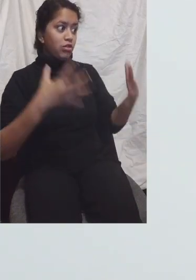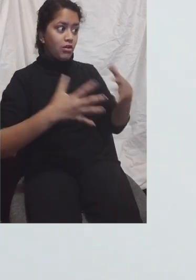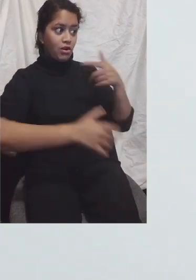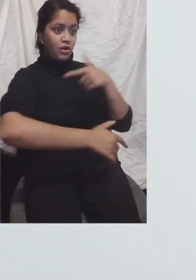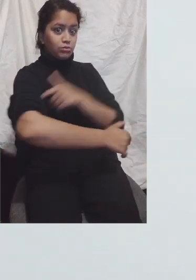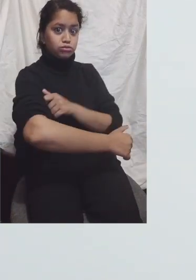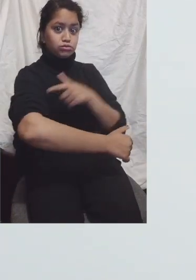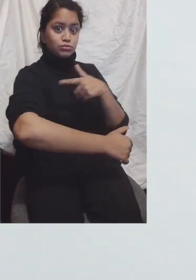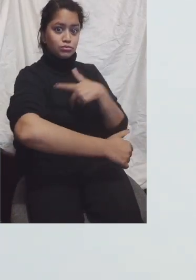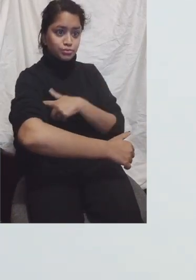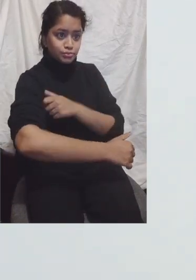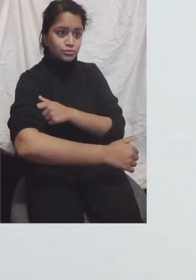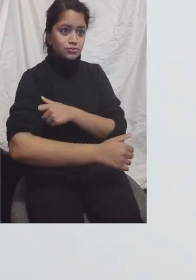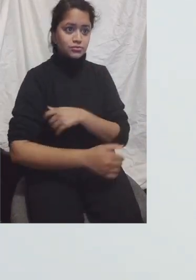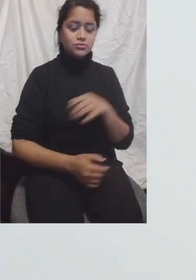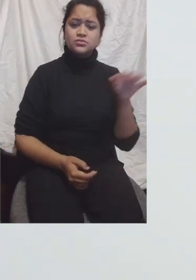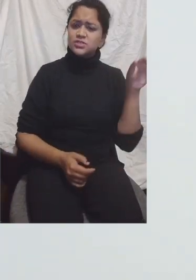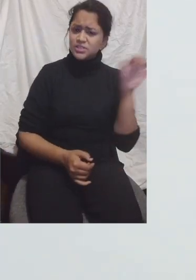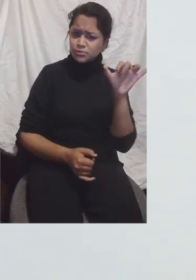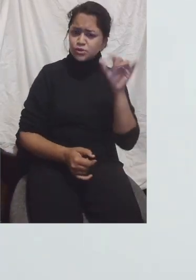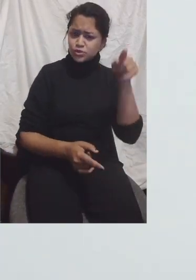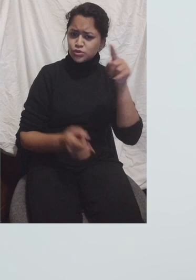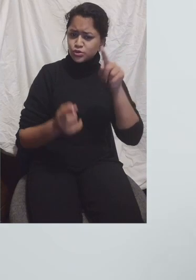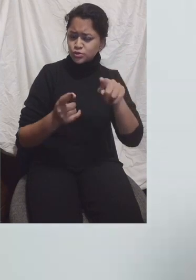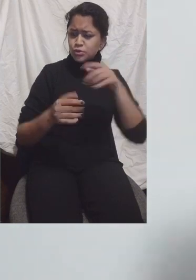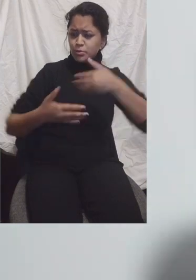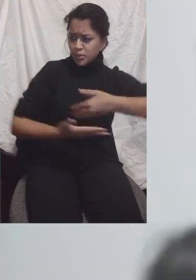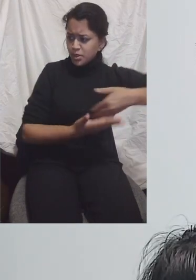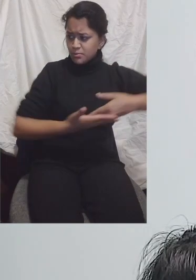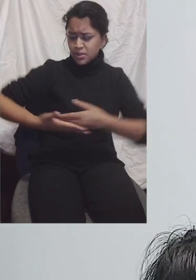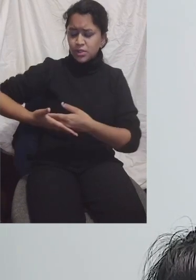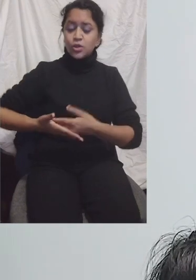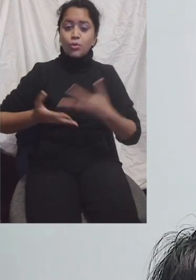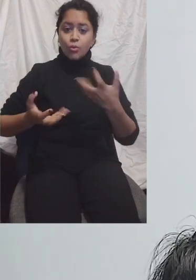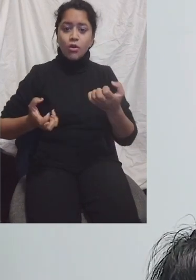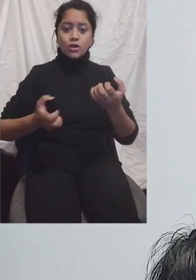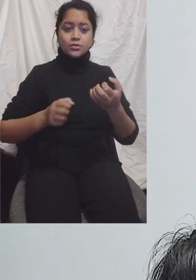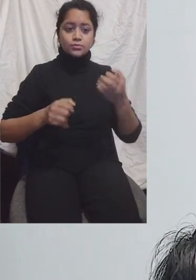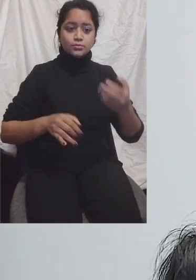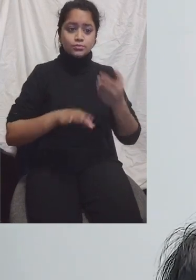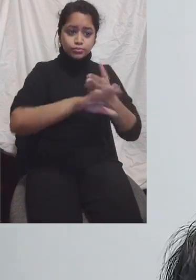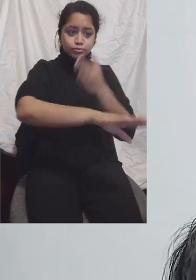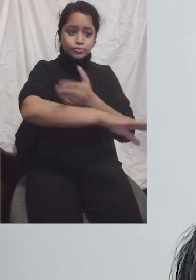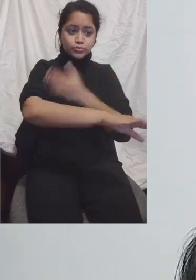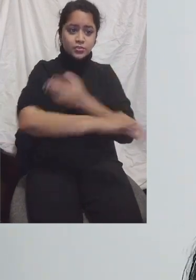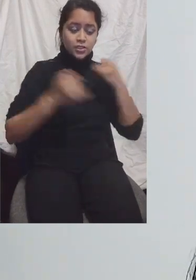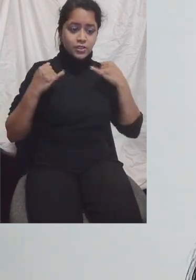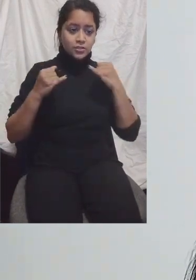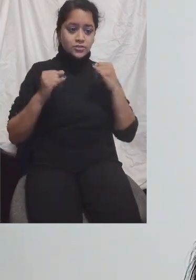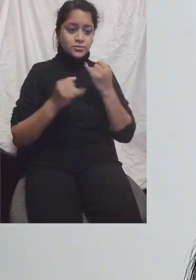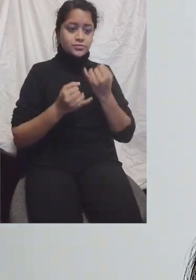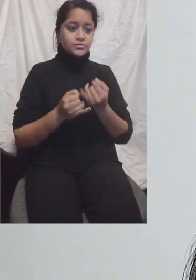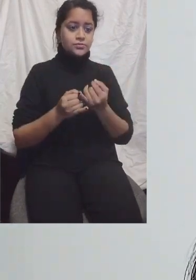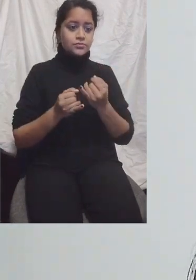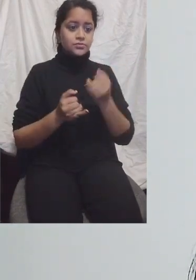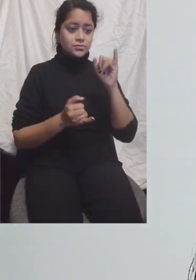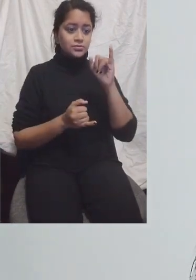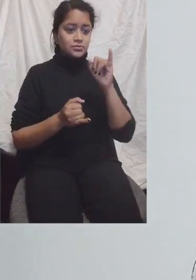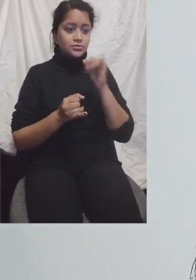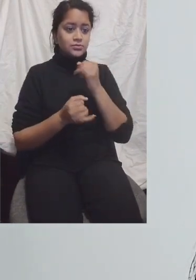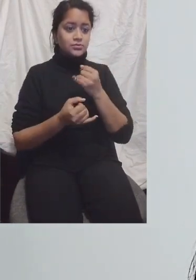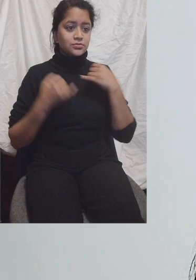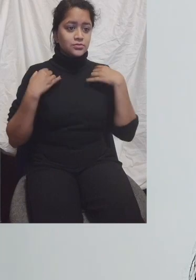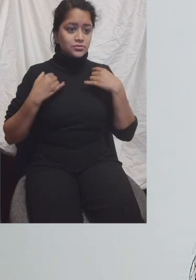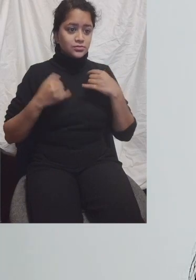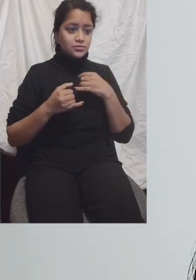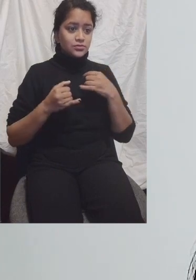they receive their third and final puppy vaccine. That is a lot of vaccines. I know. So basically, almost like when